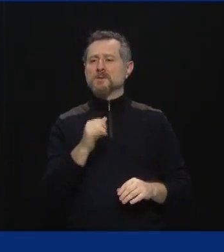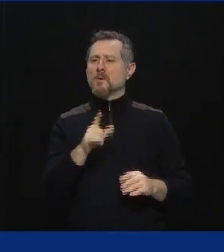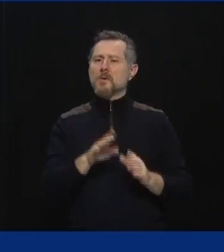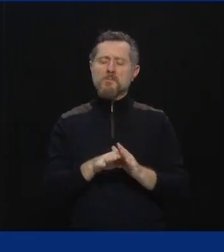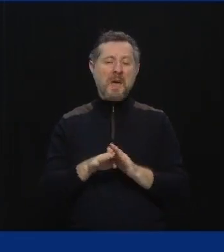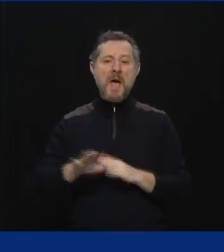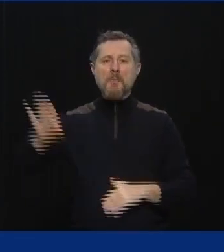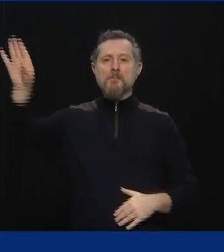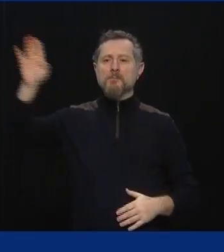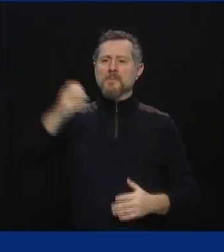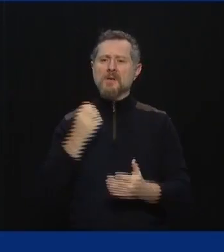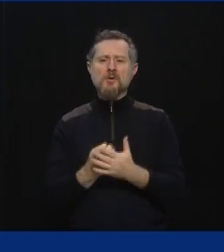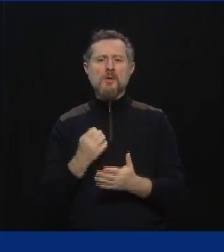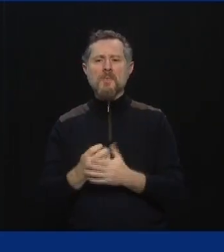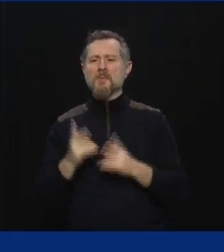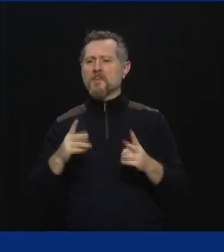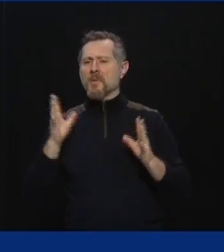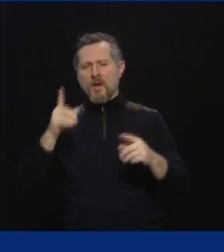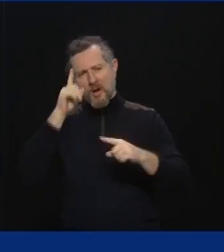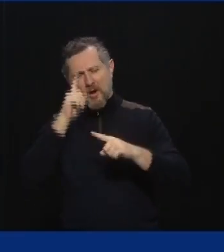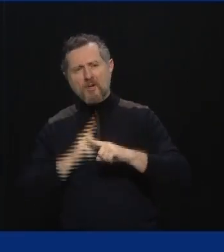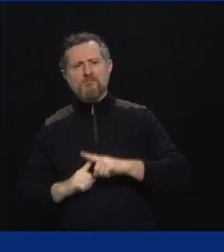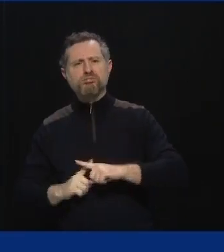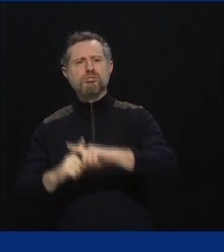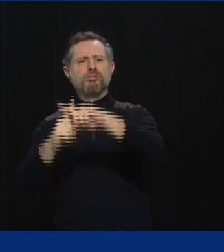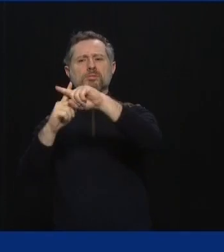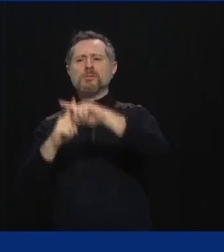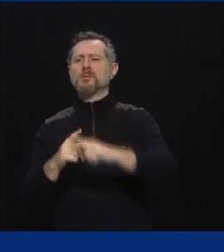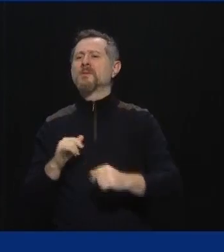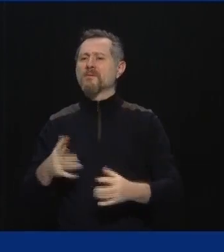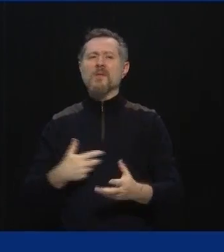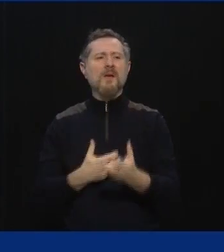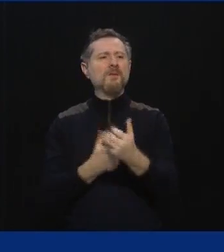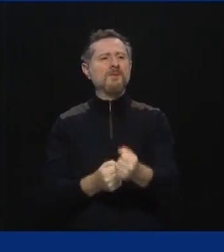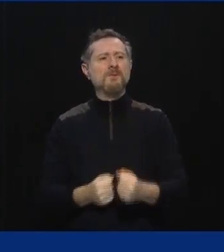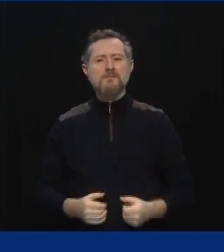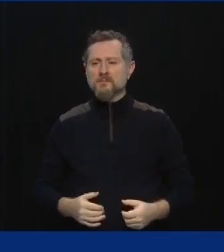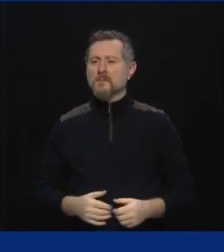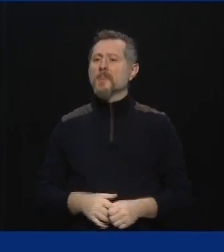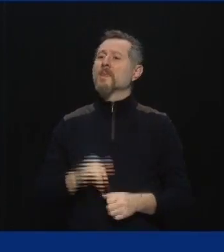was a time of great optimism and confidence, as long as you stop at